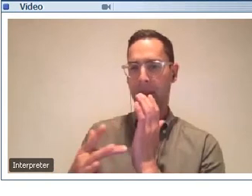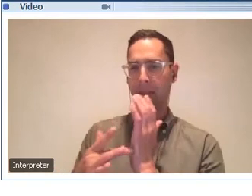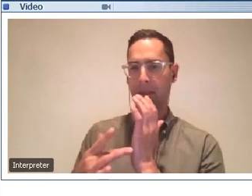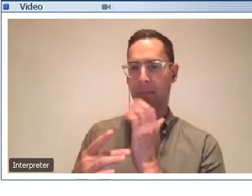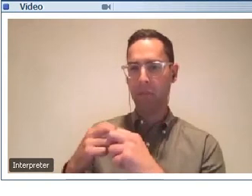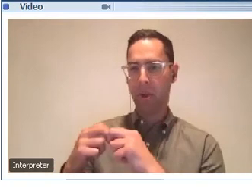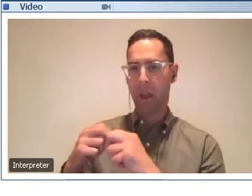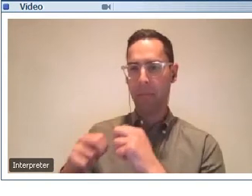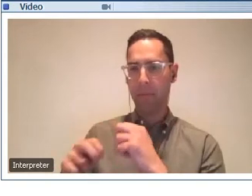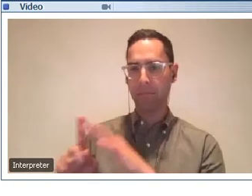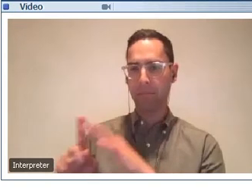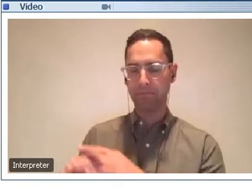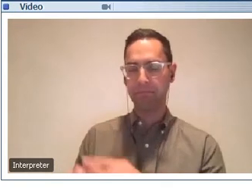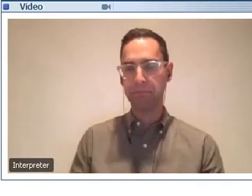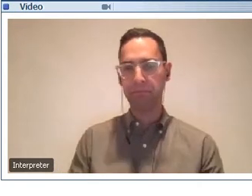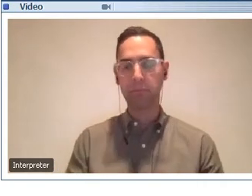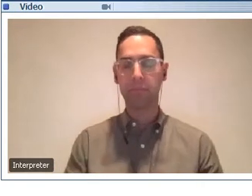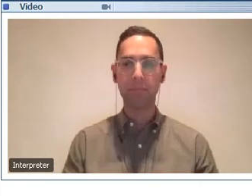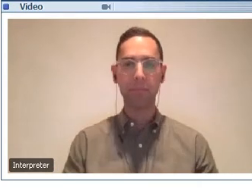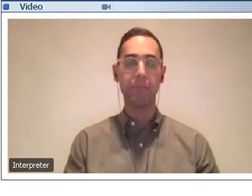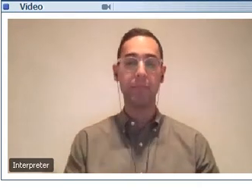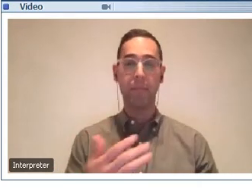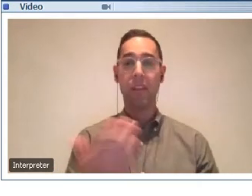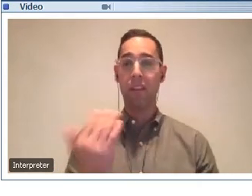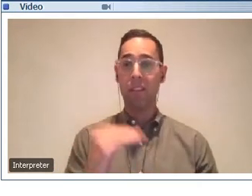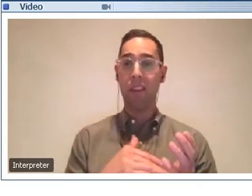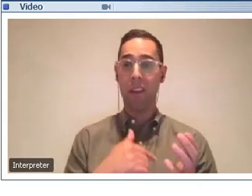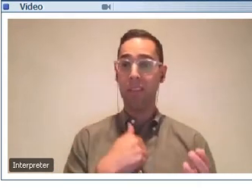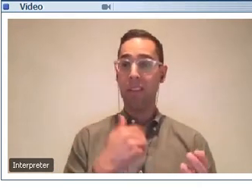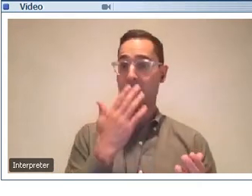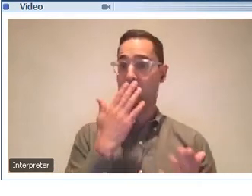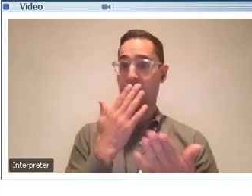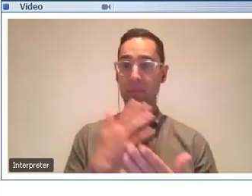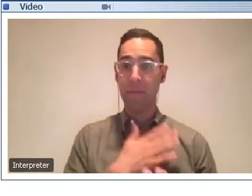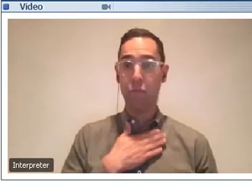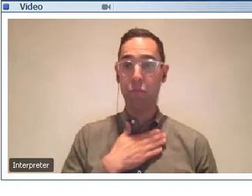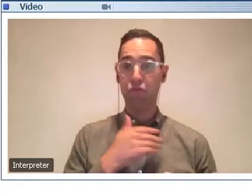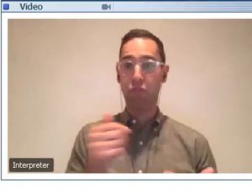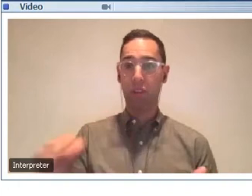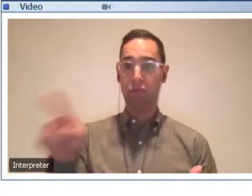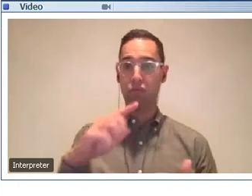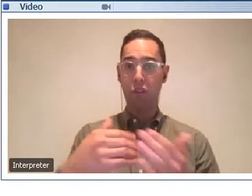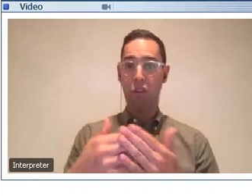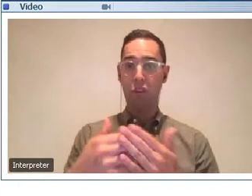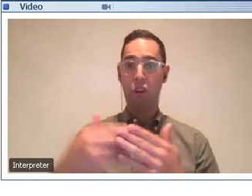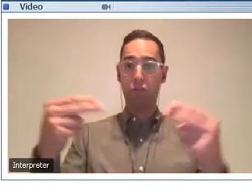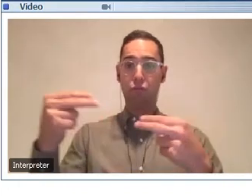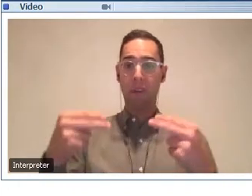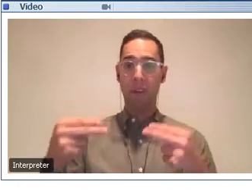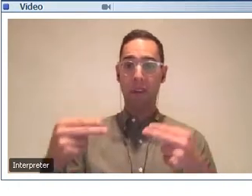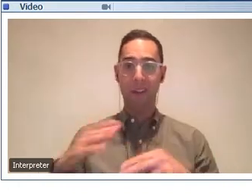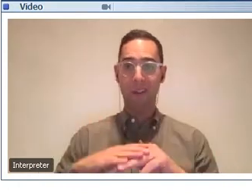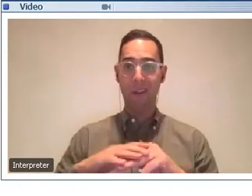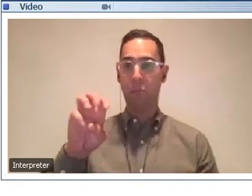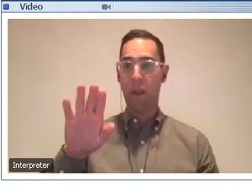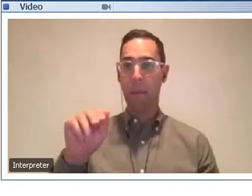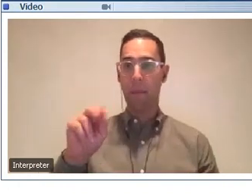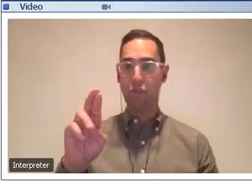Again, really appreciate everybody joining us on this webinar. I'm going to see if I can access, while we're waiting for Lauren to hop back